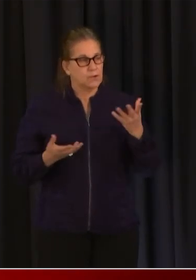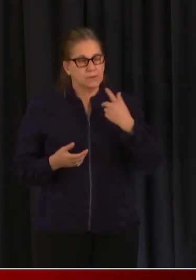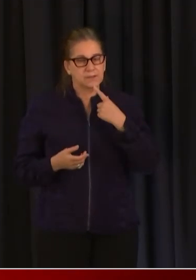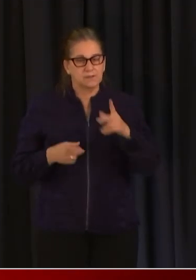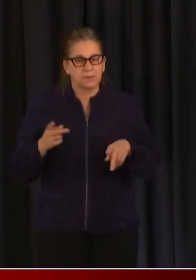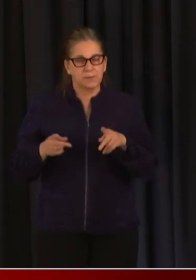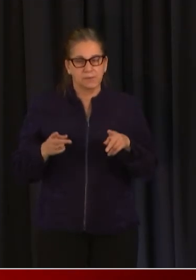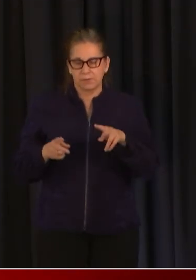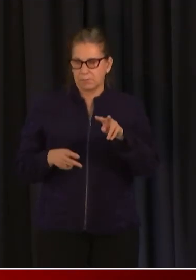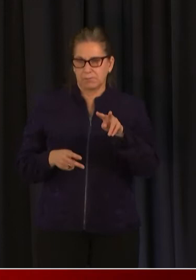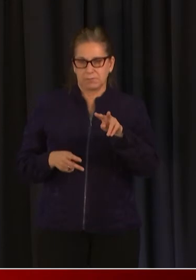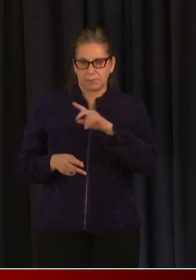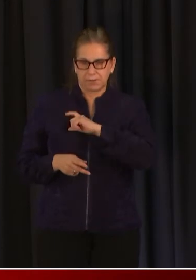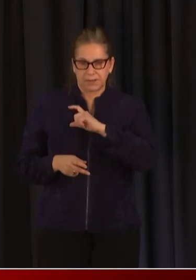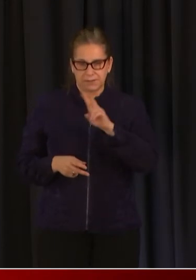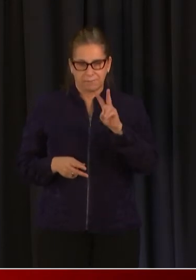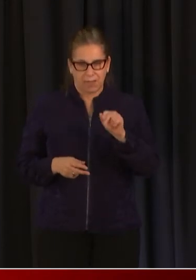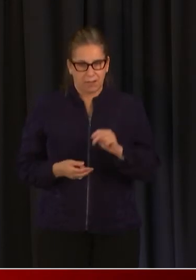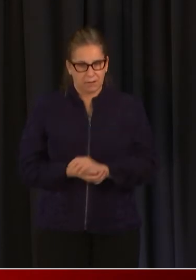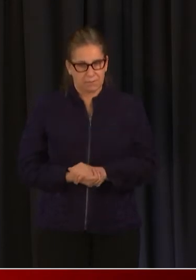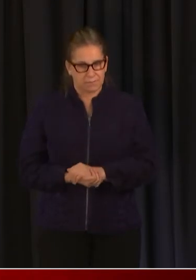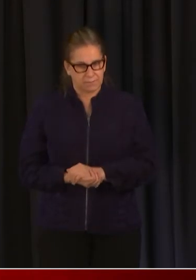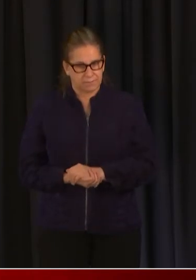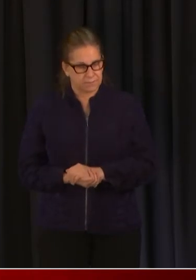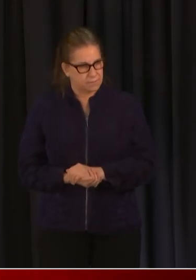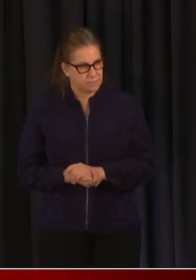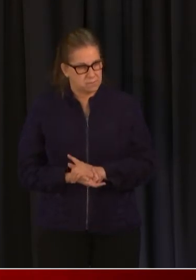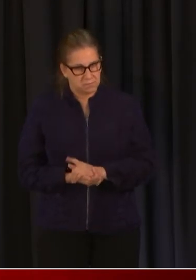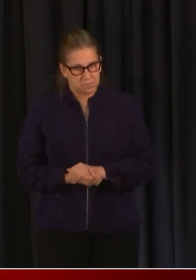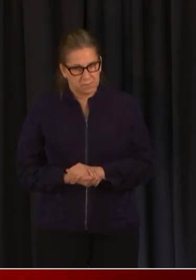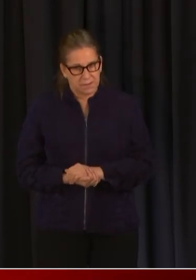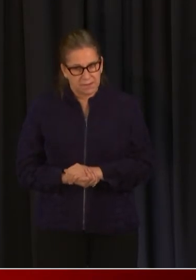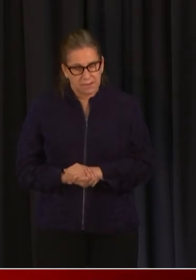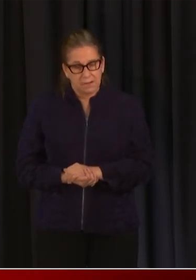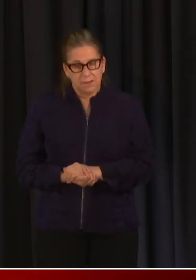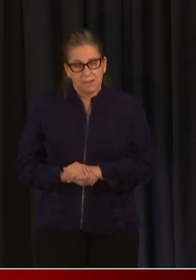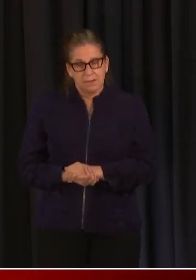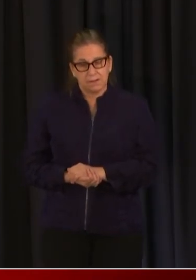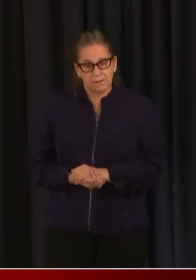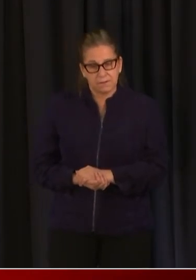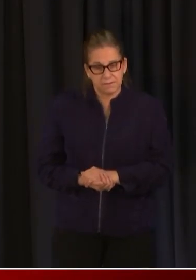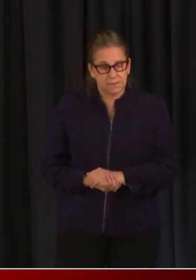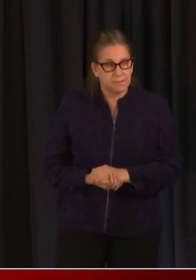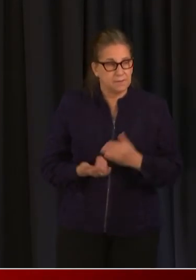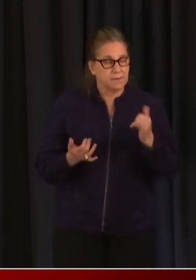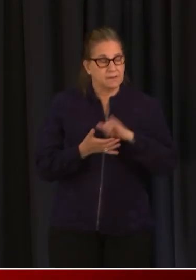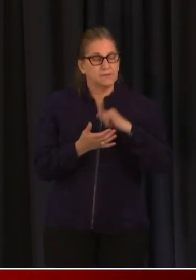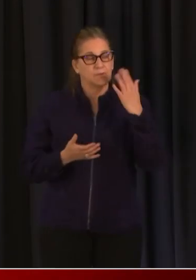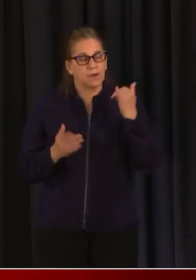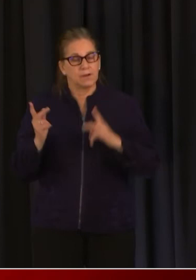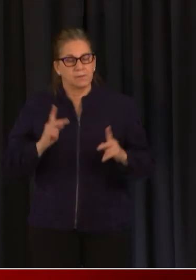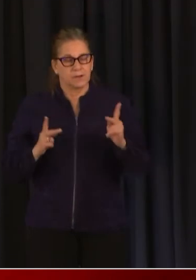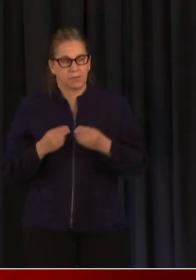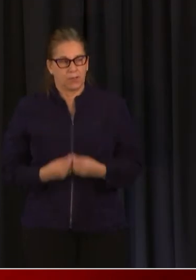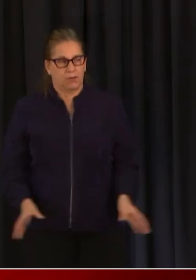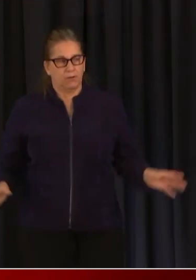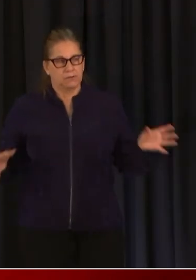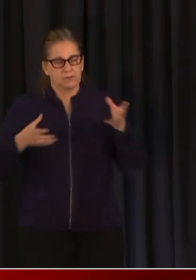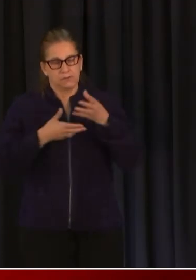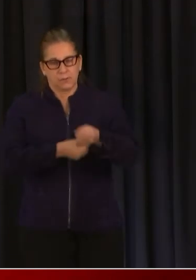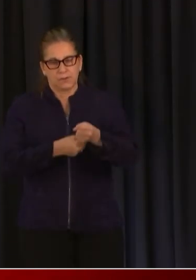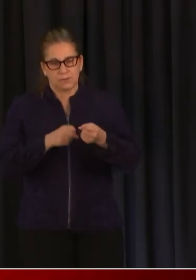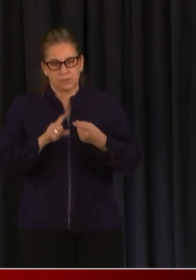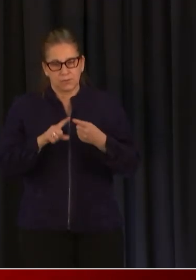the public who are looking at these incidents? They're not learning about it from the police department, and they're saying this is another reason not to trust police. I'm not aware of